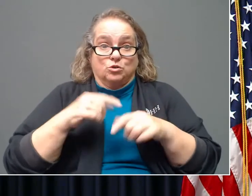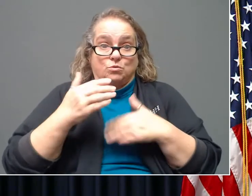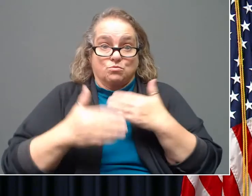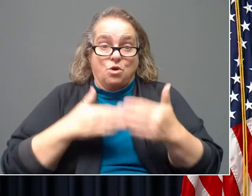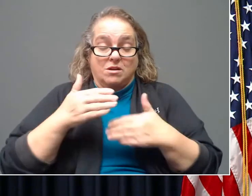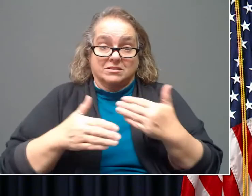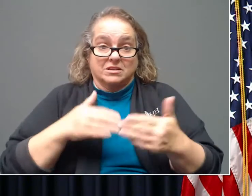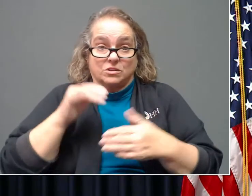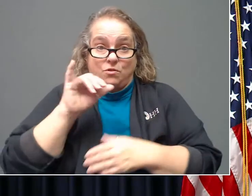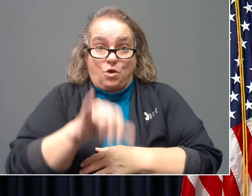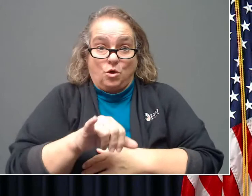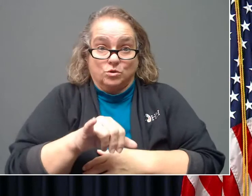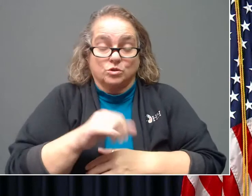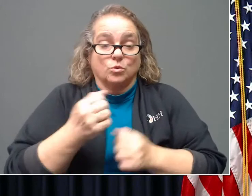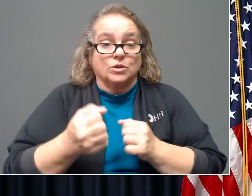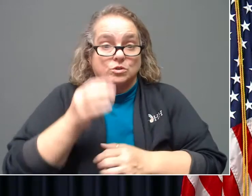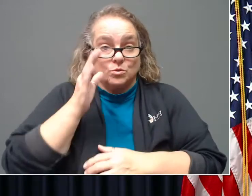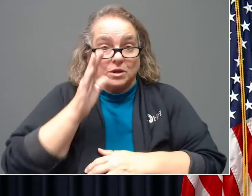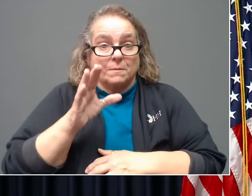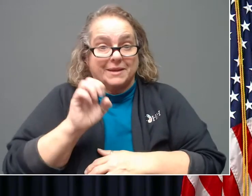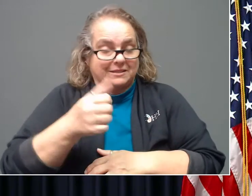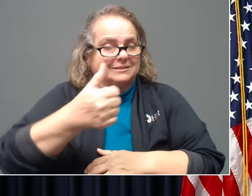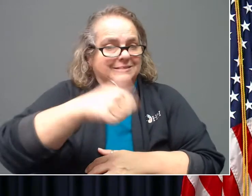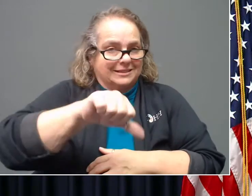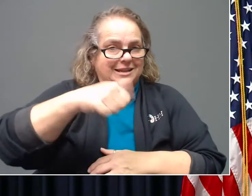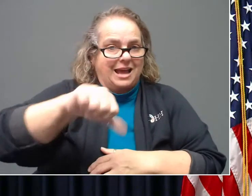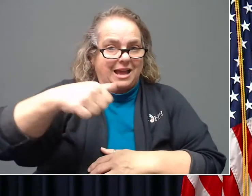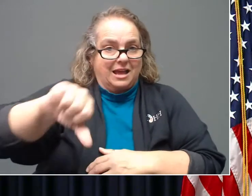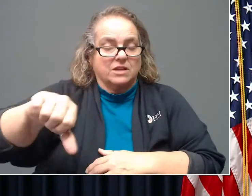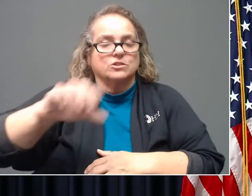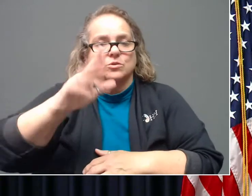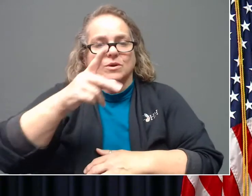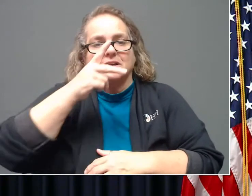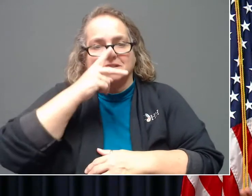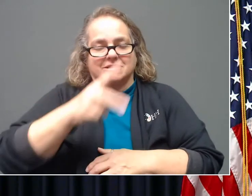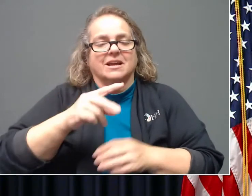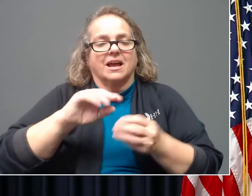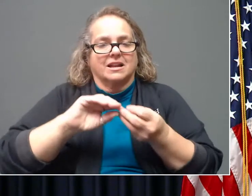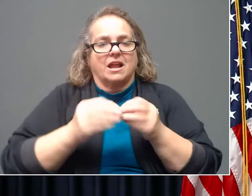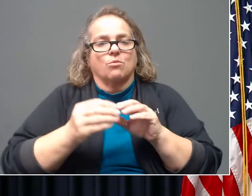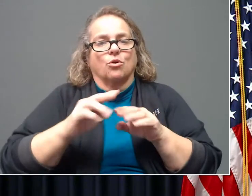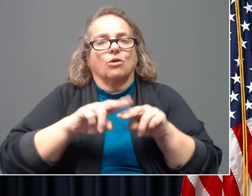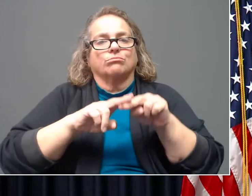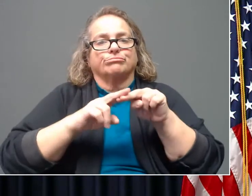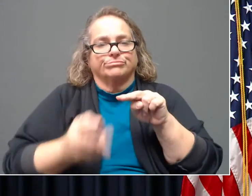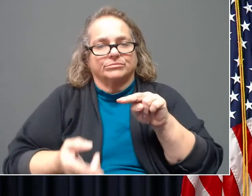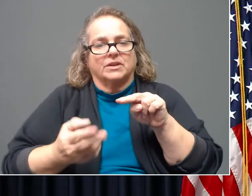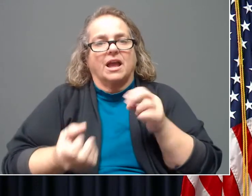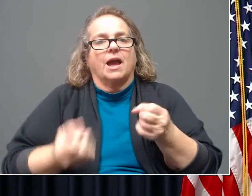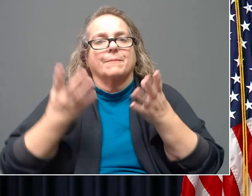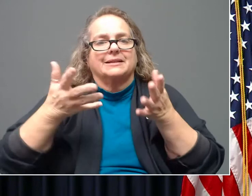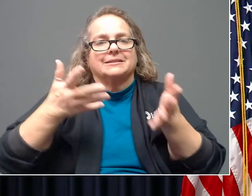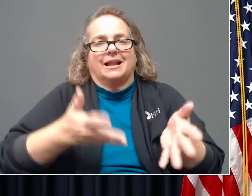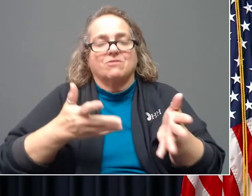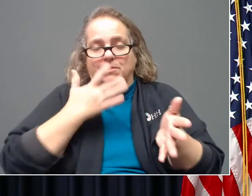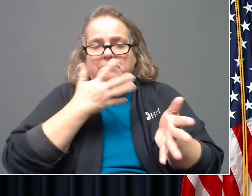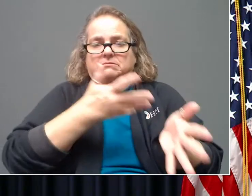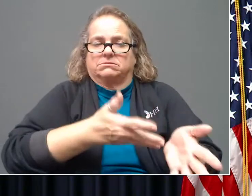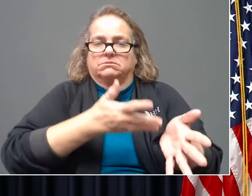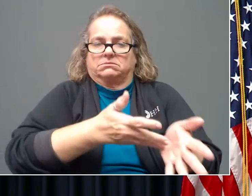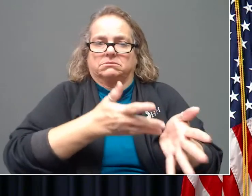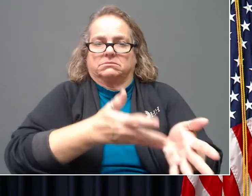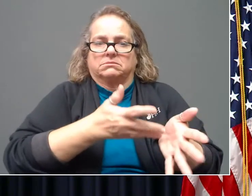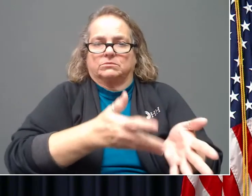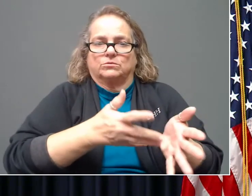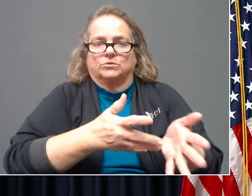those, which will be denials, you'll see a significant decrease in claims because those have been sitting on the books.